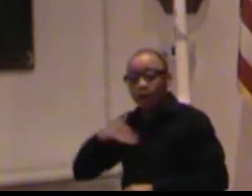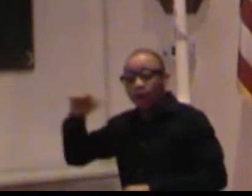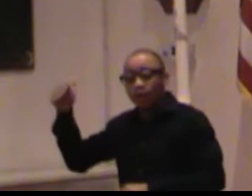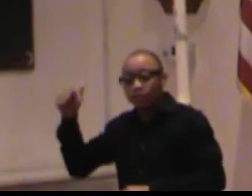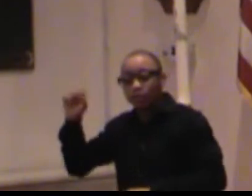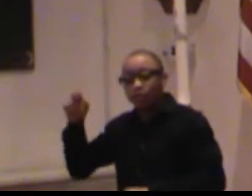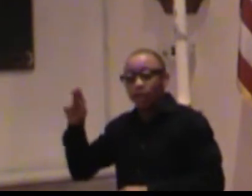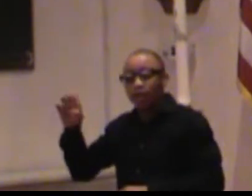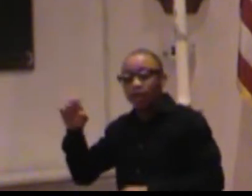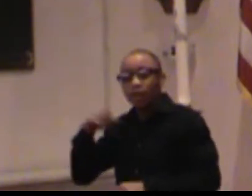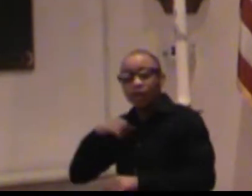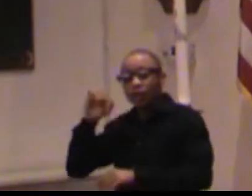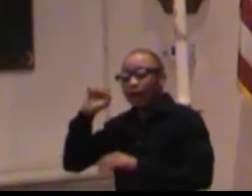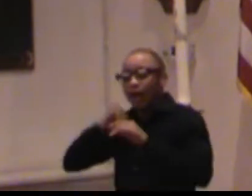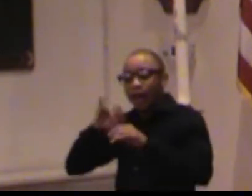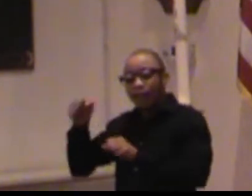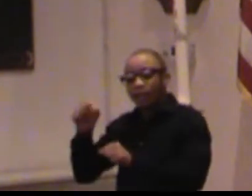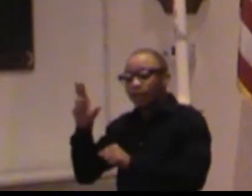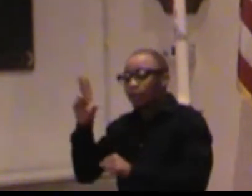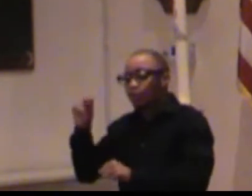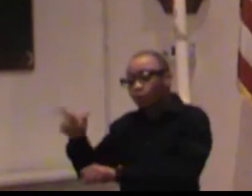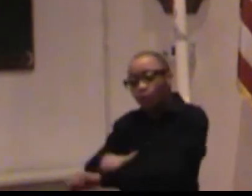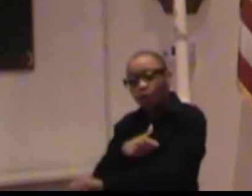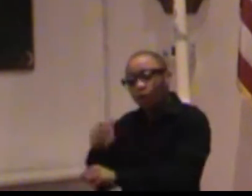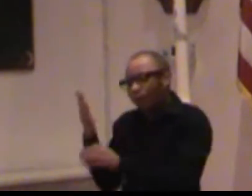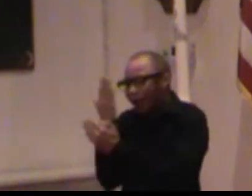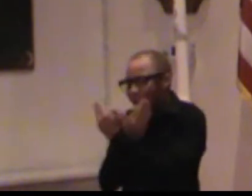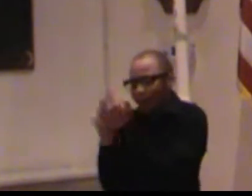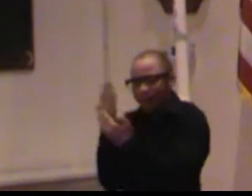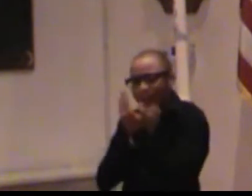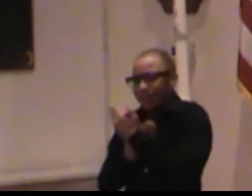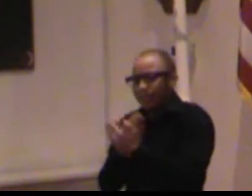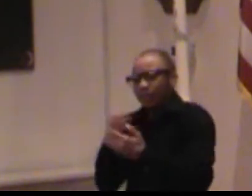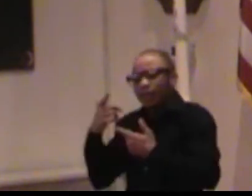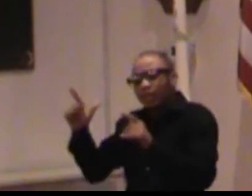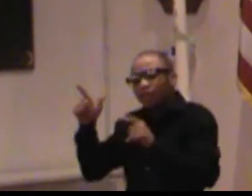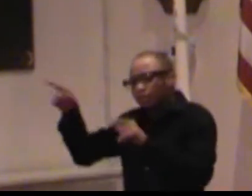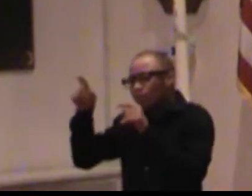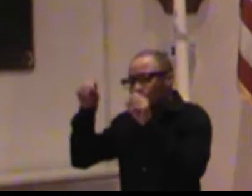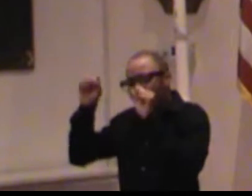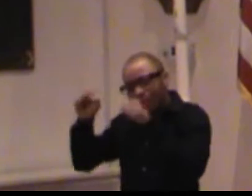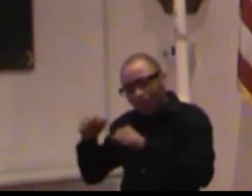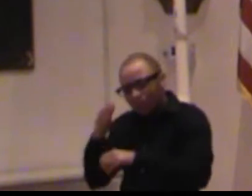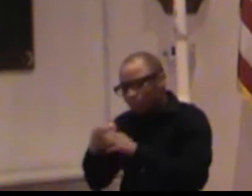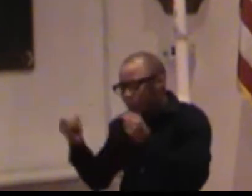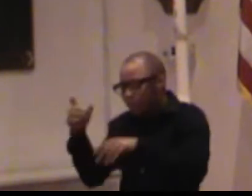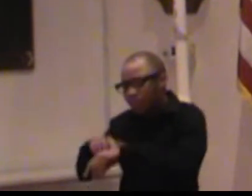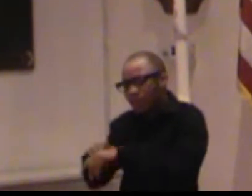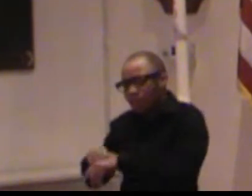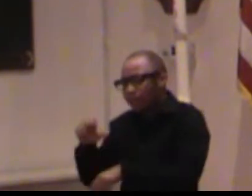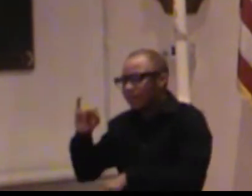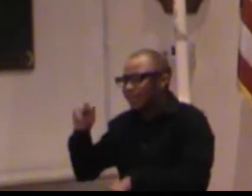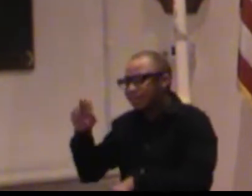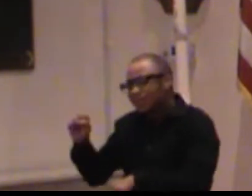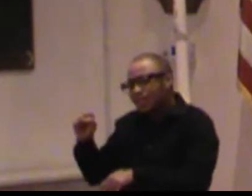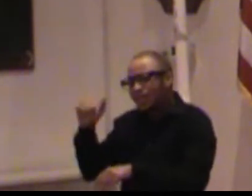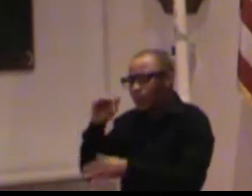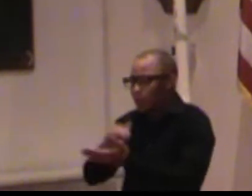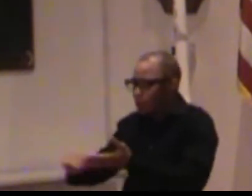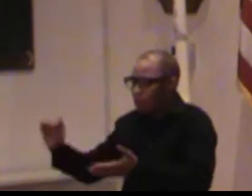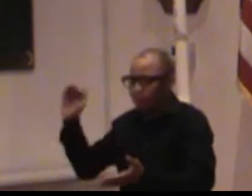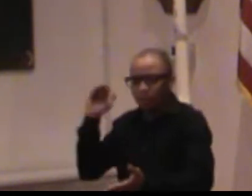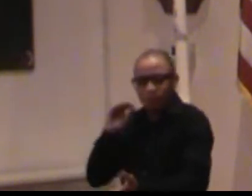side. He says, I can no longer hide. Let you down so many times. Sin freshly